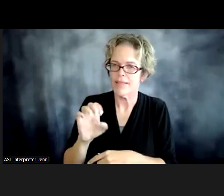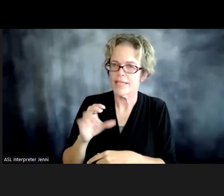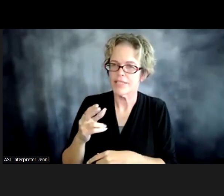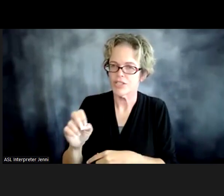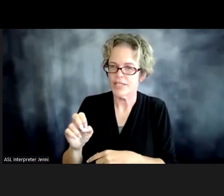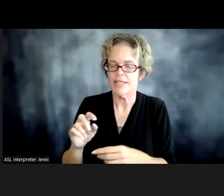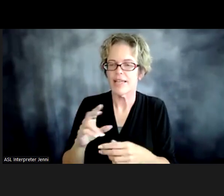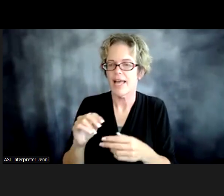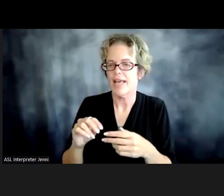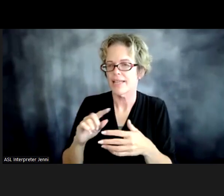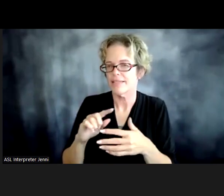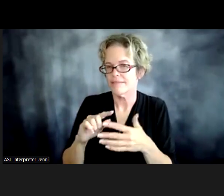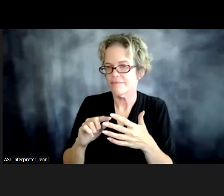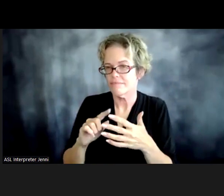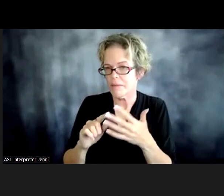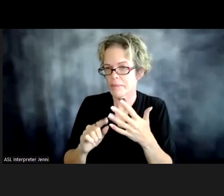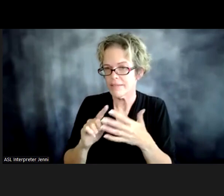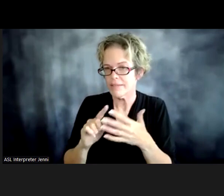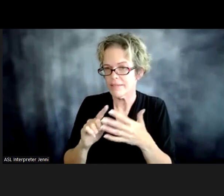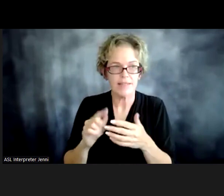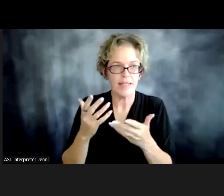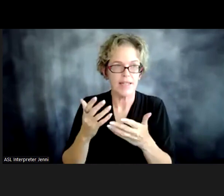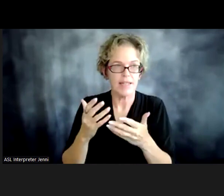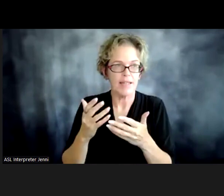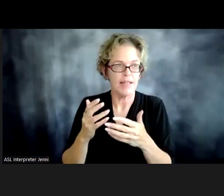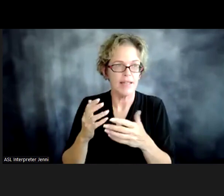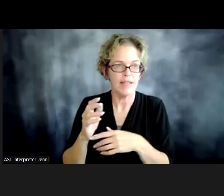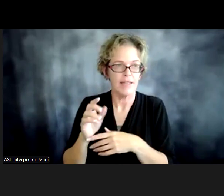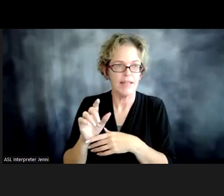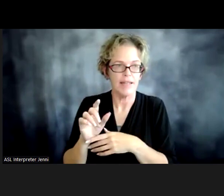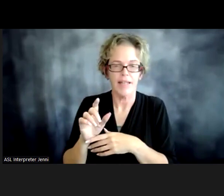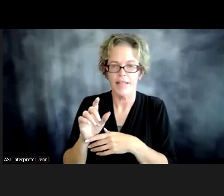that maybe were over live that we're taking back